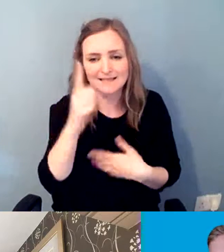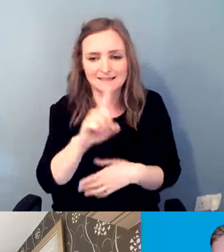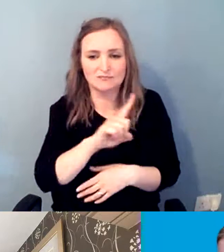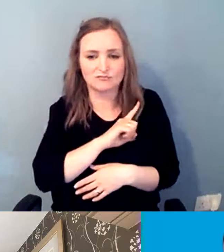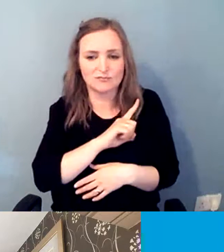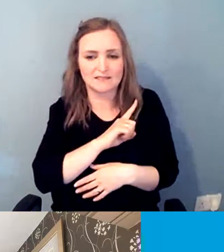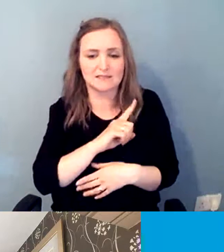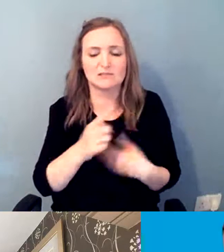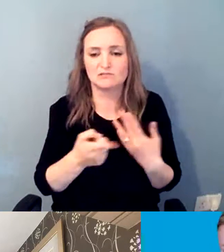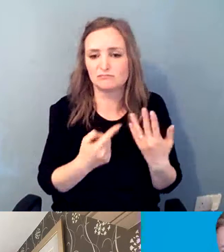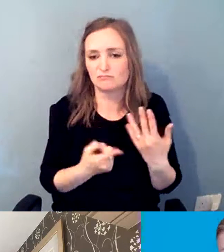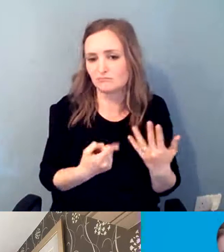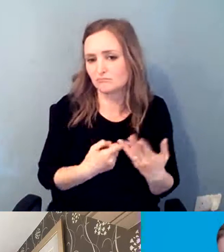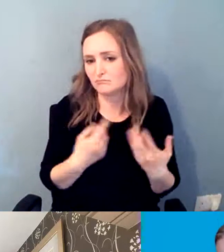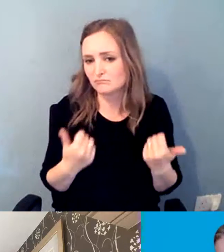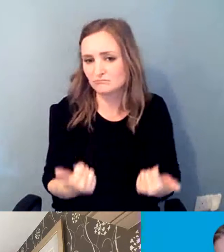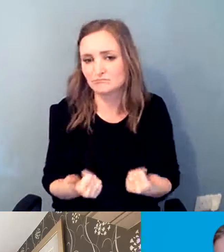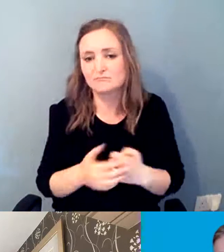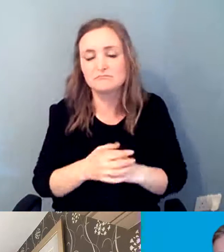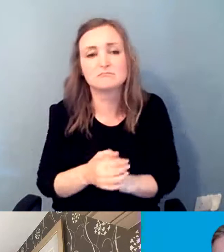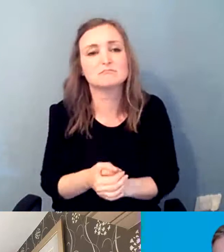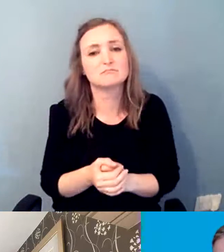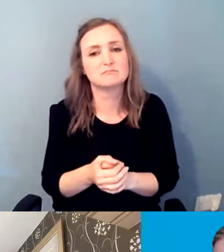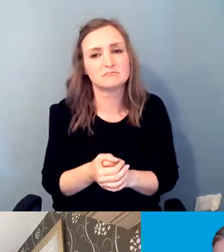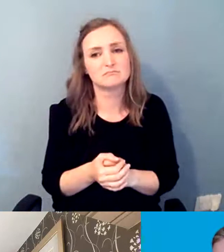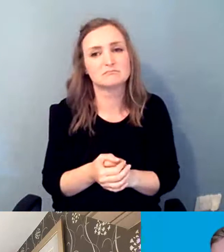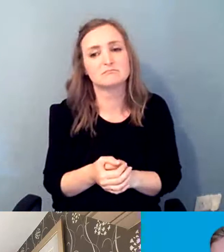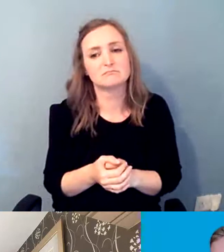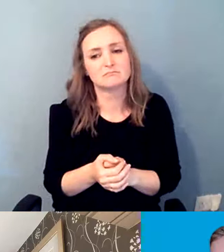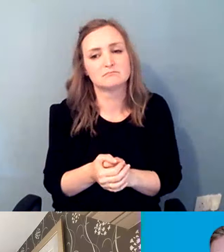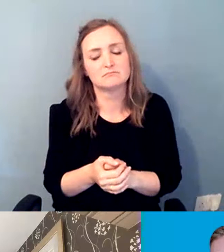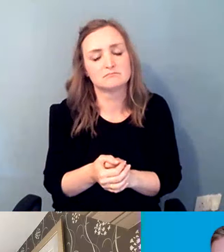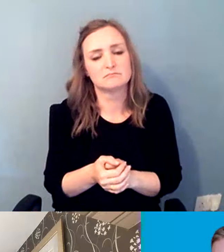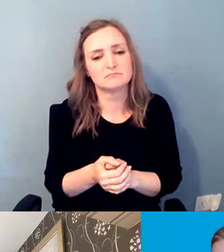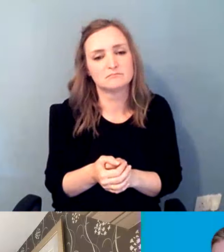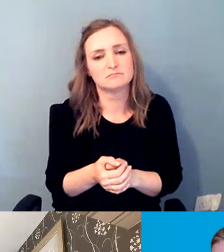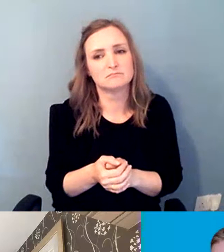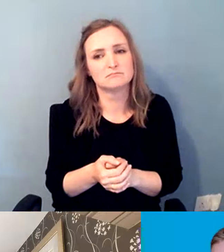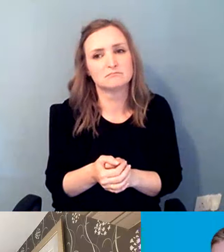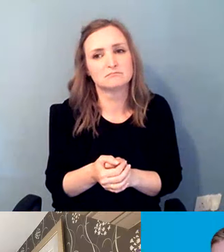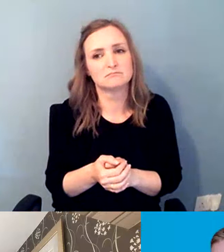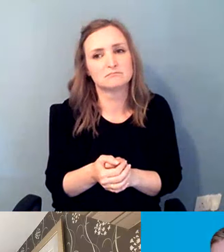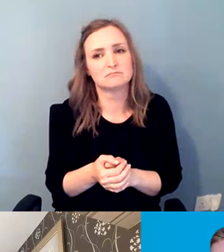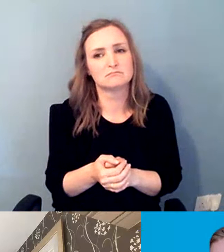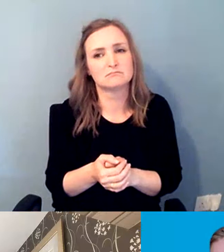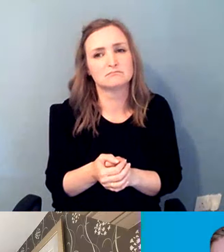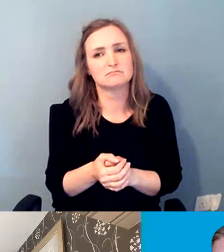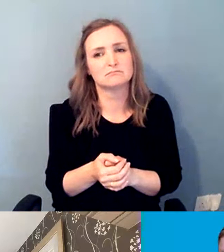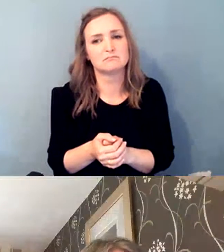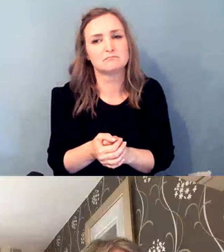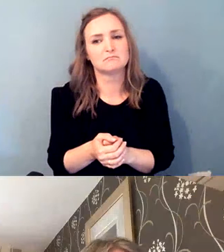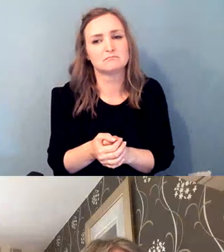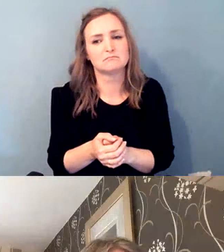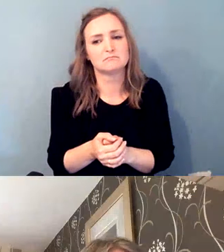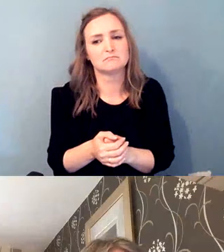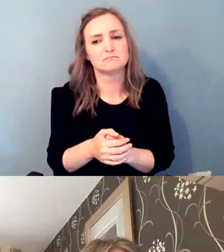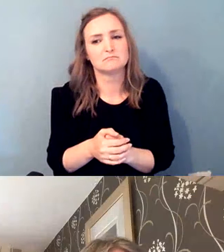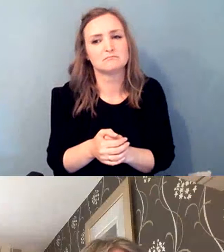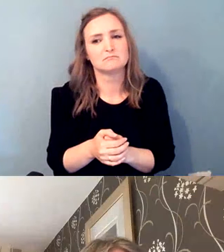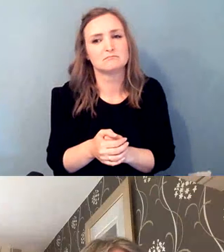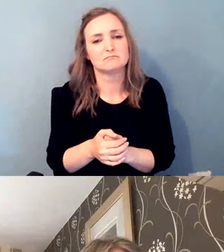in touch if you can help, or share those messages. I'm going to go